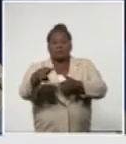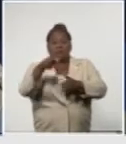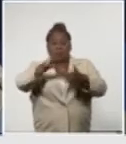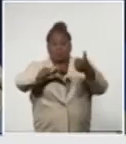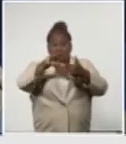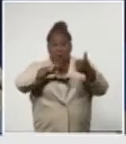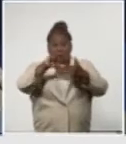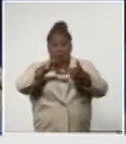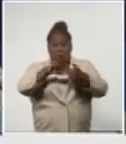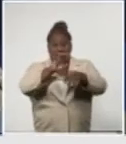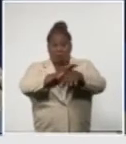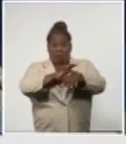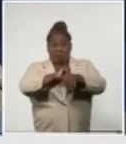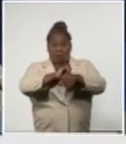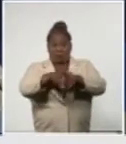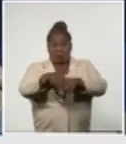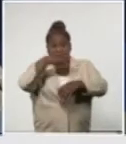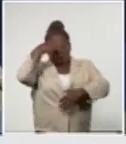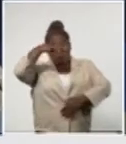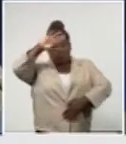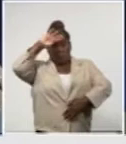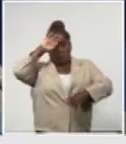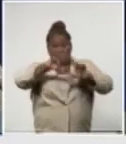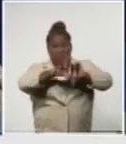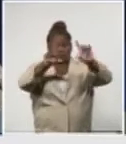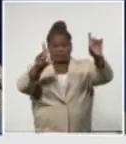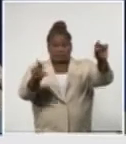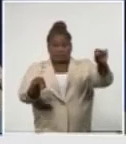And with this trend, Cuba